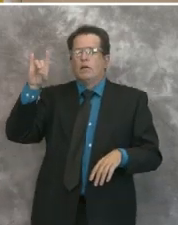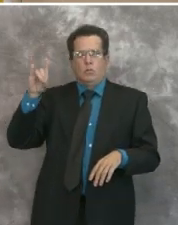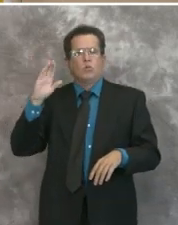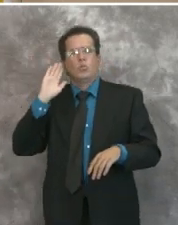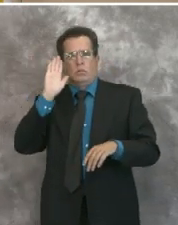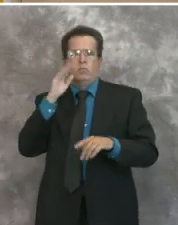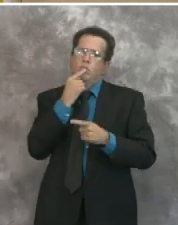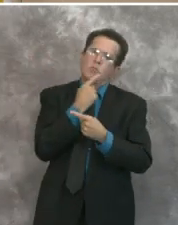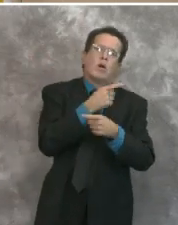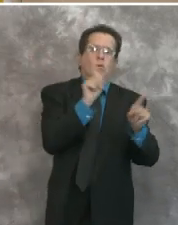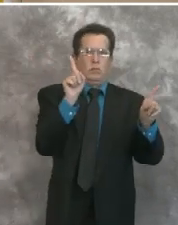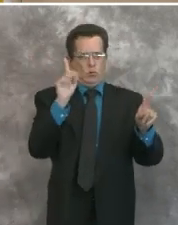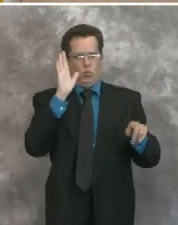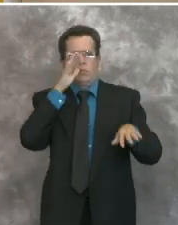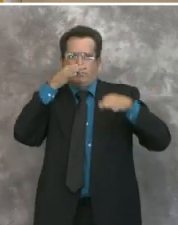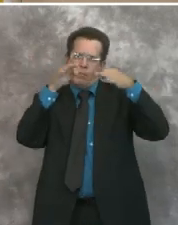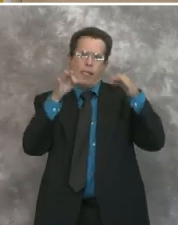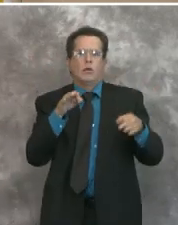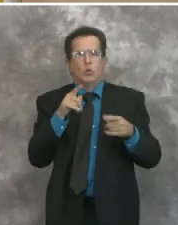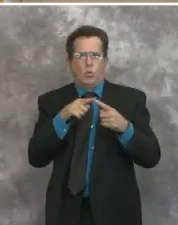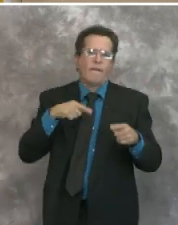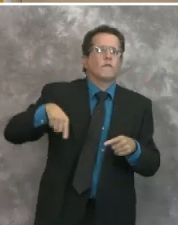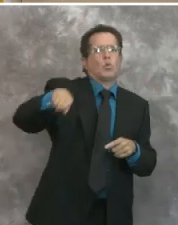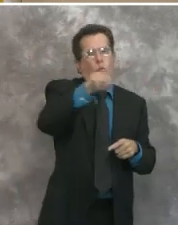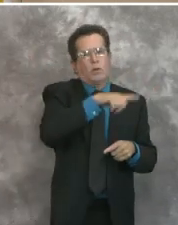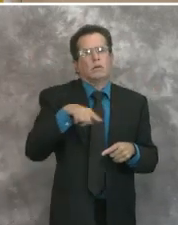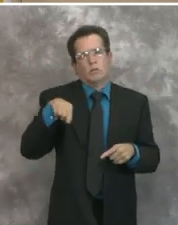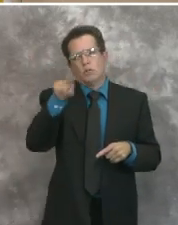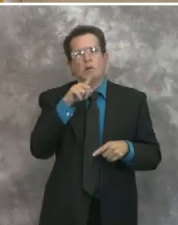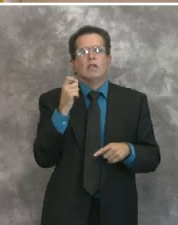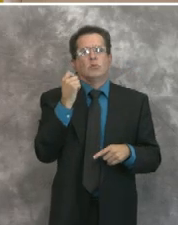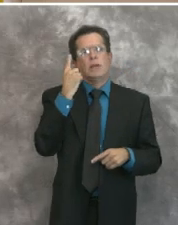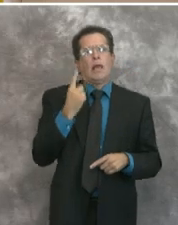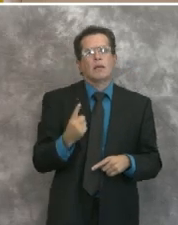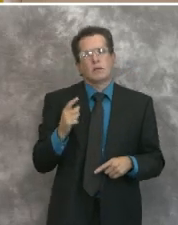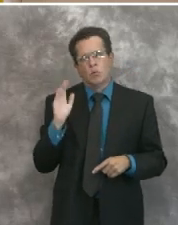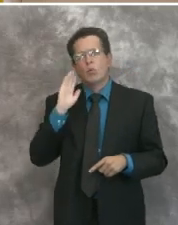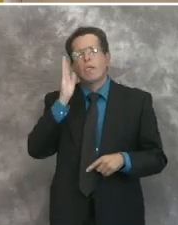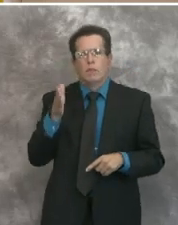is explained to everyone and everyone understands the process.